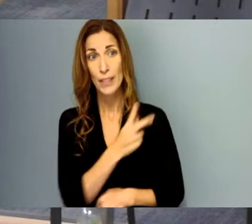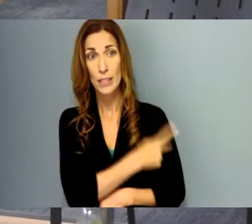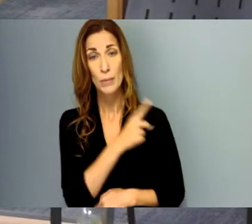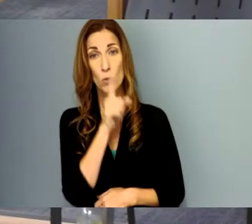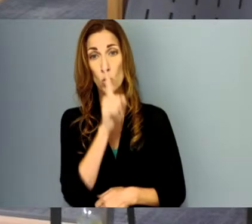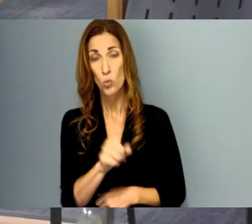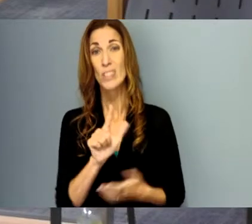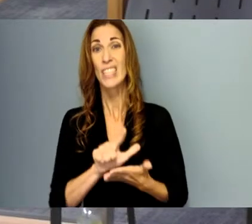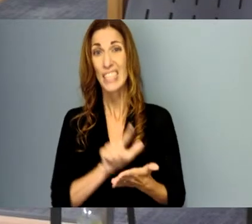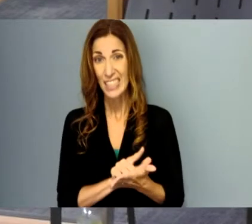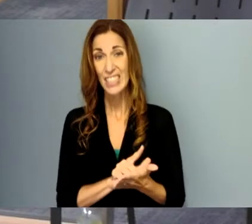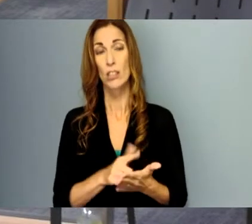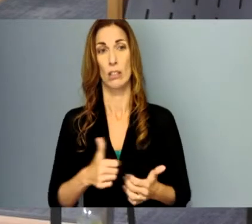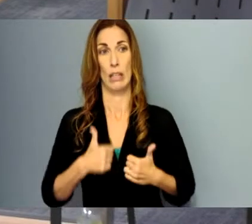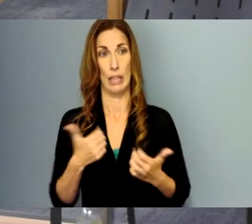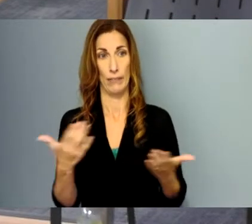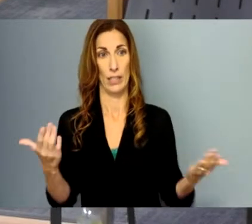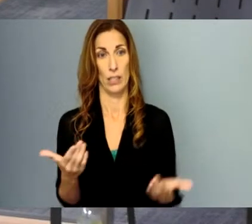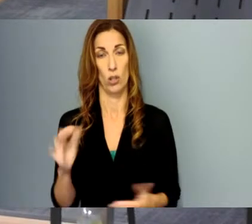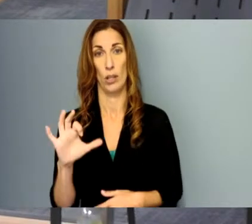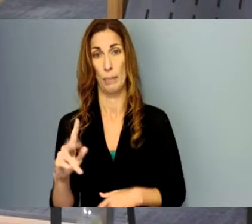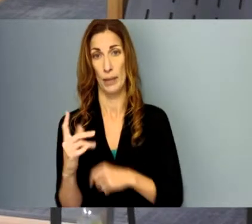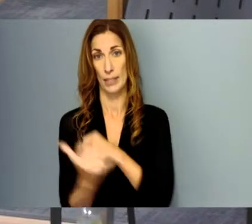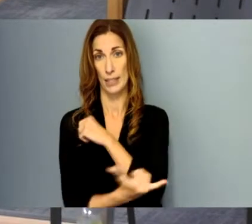truly legal residents of Bucks County?